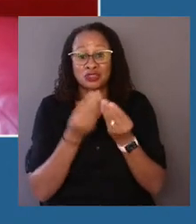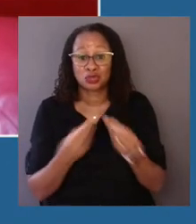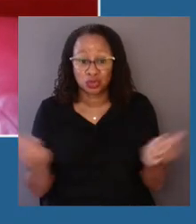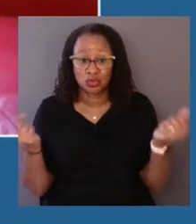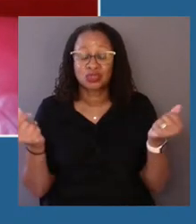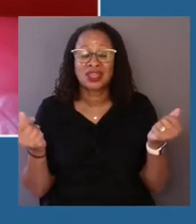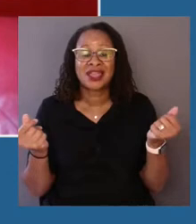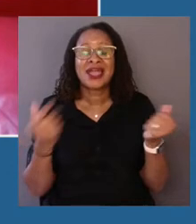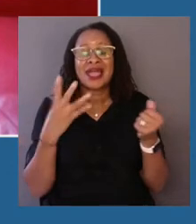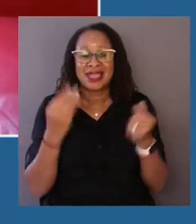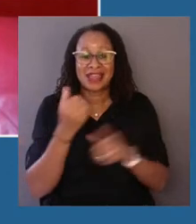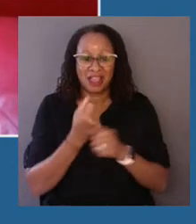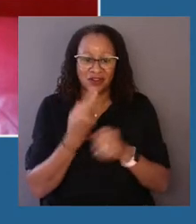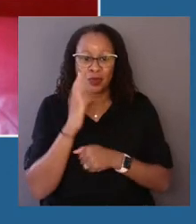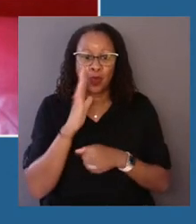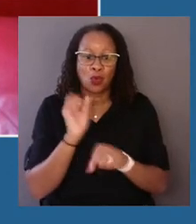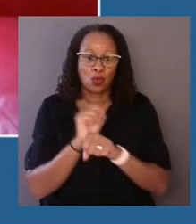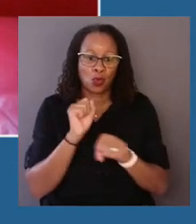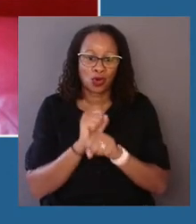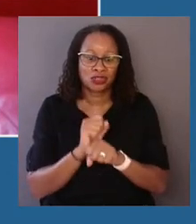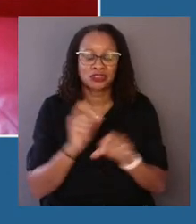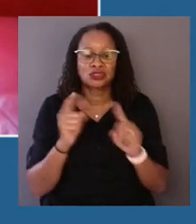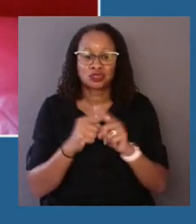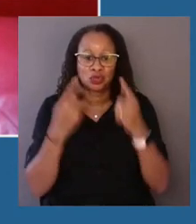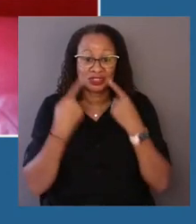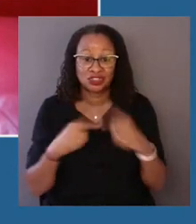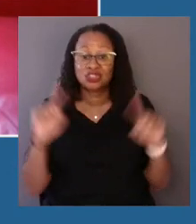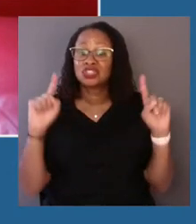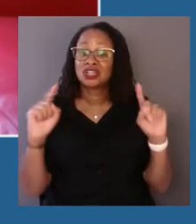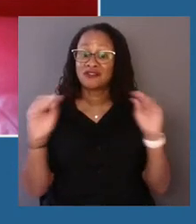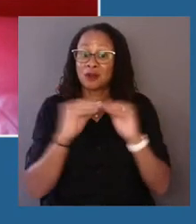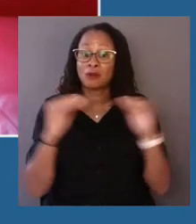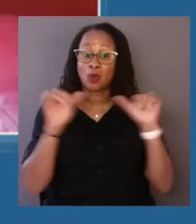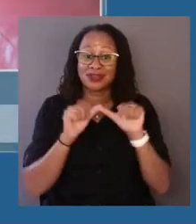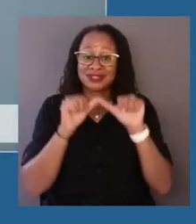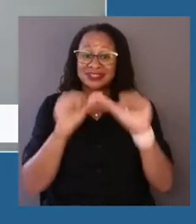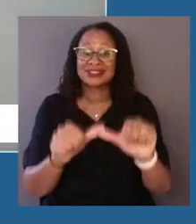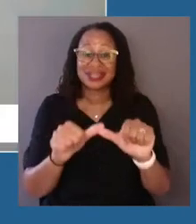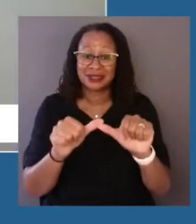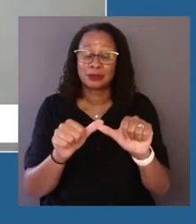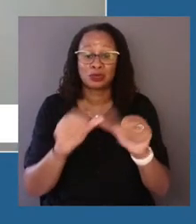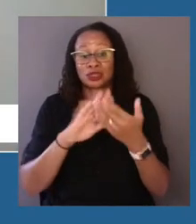everyone is working to achieve a more sustainable community.